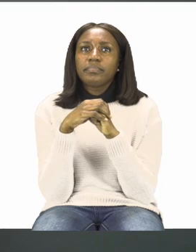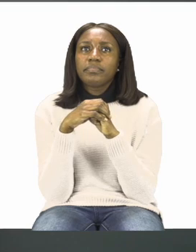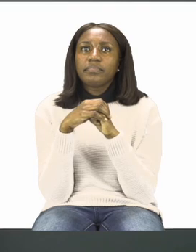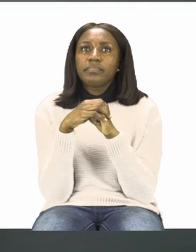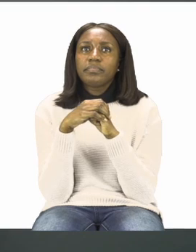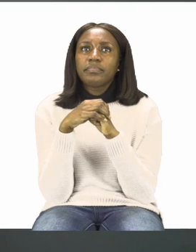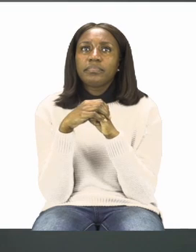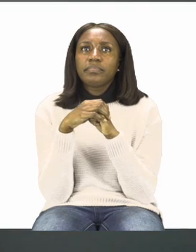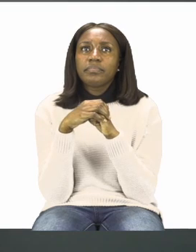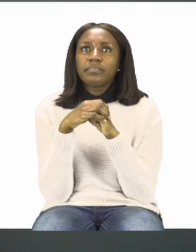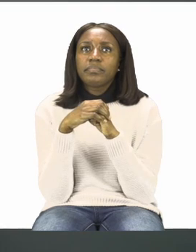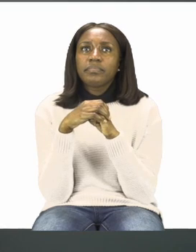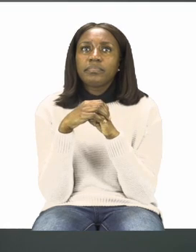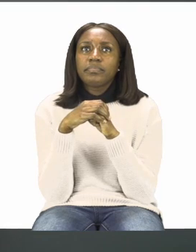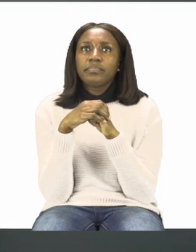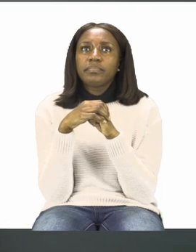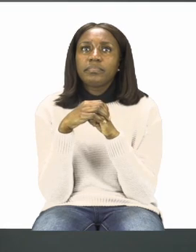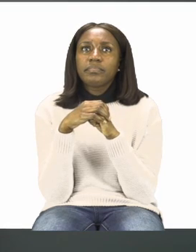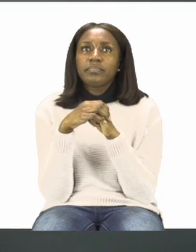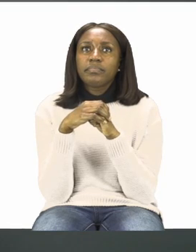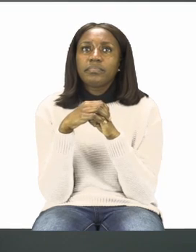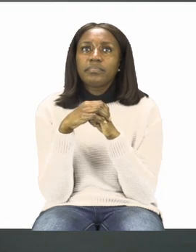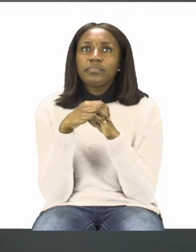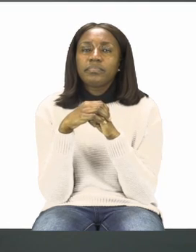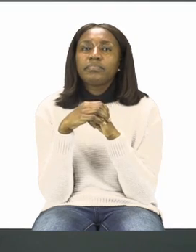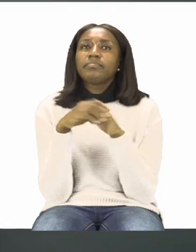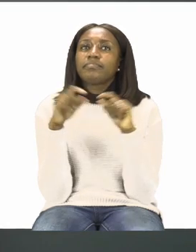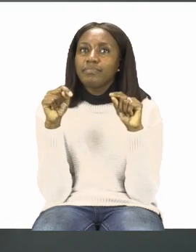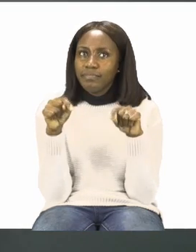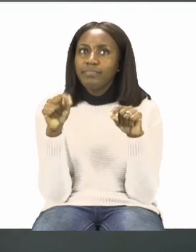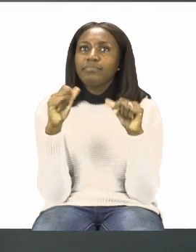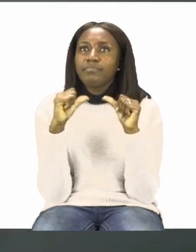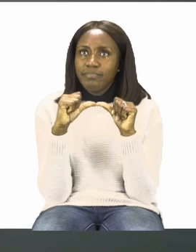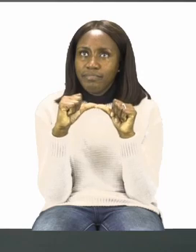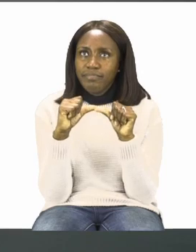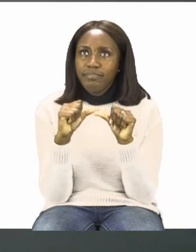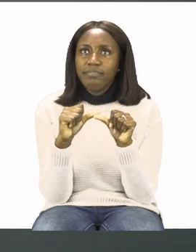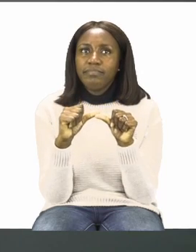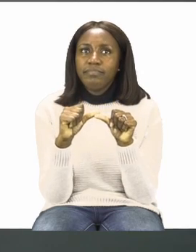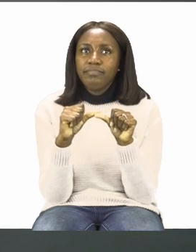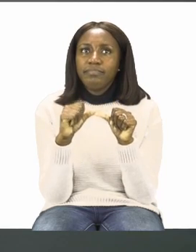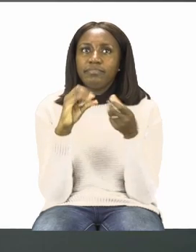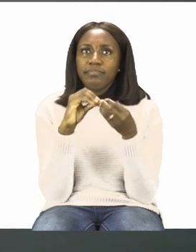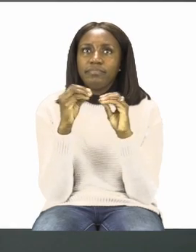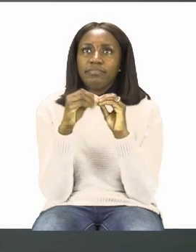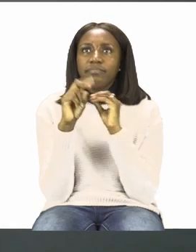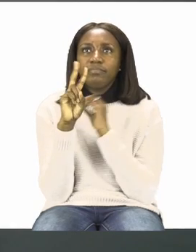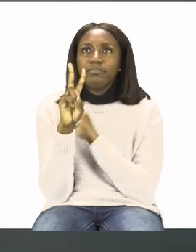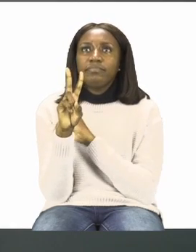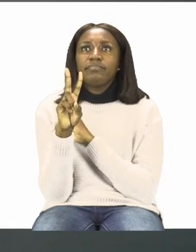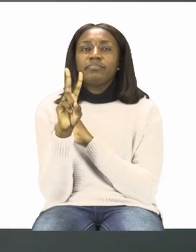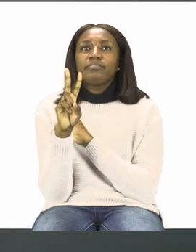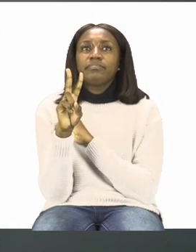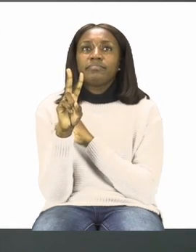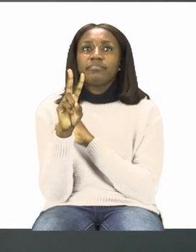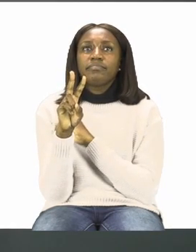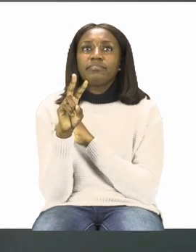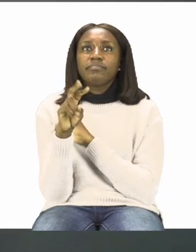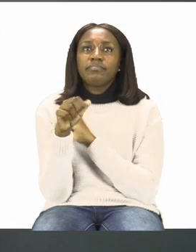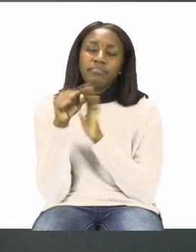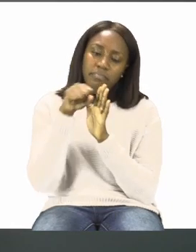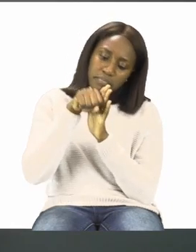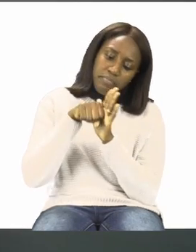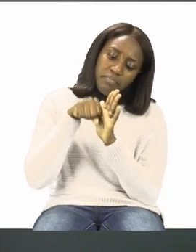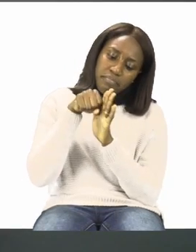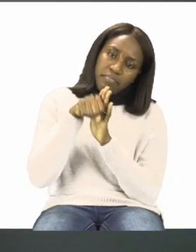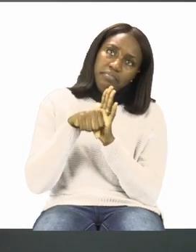Good job. Now we are going to take our second picture. And now